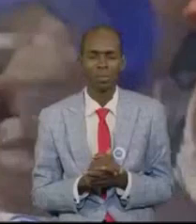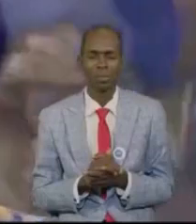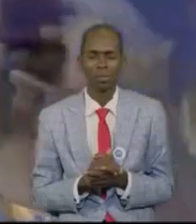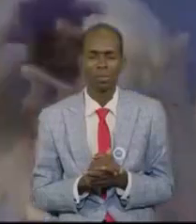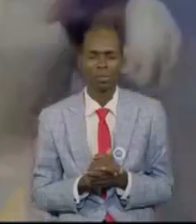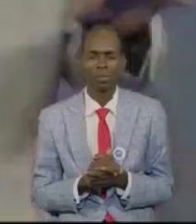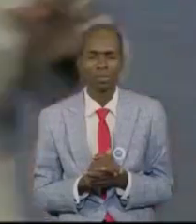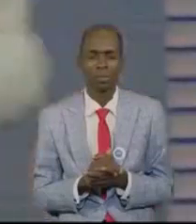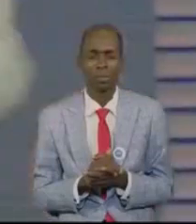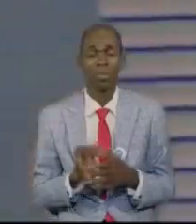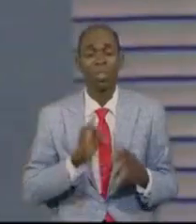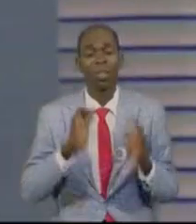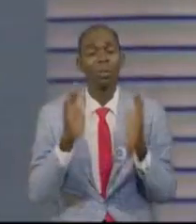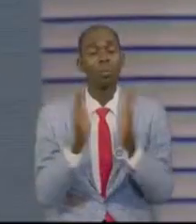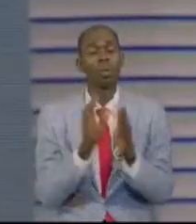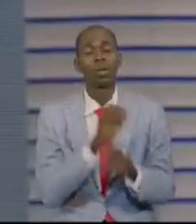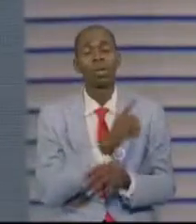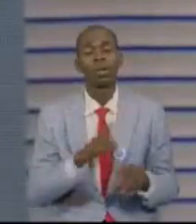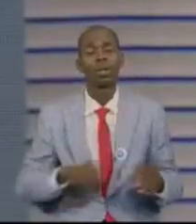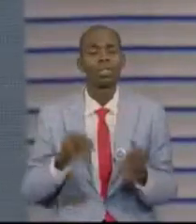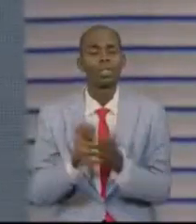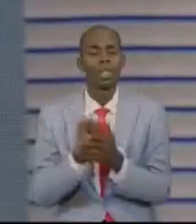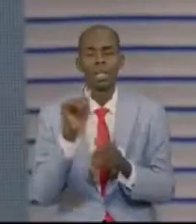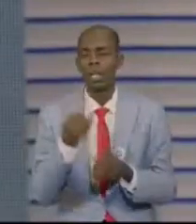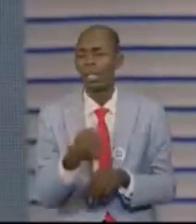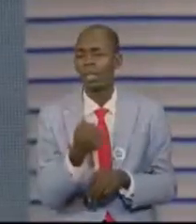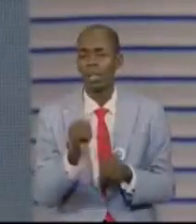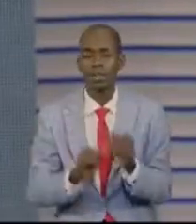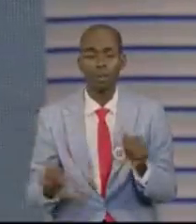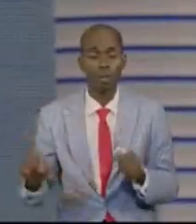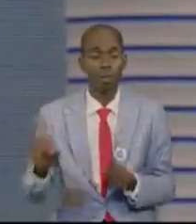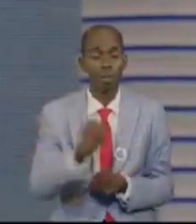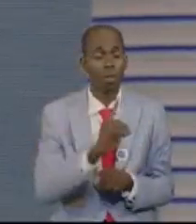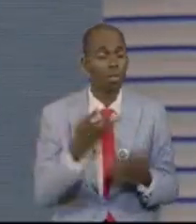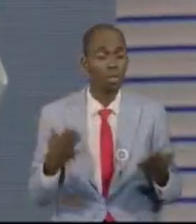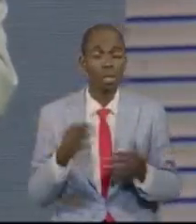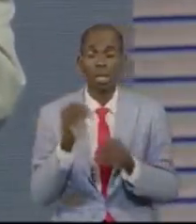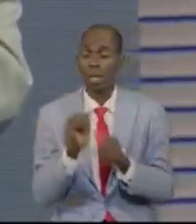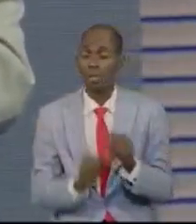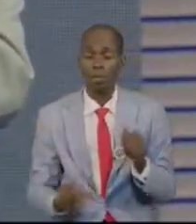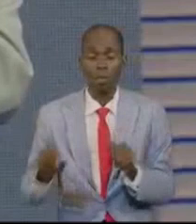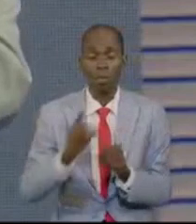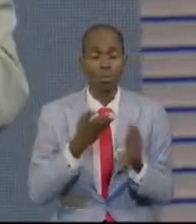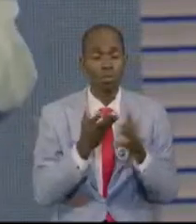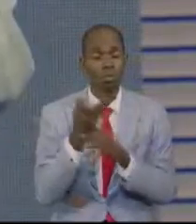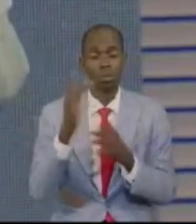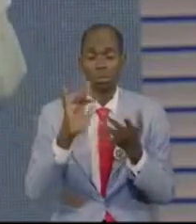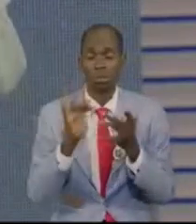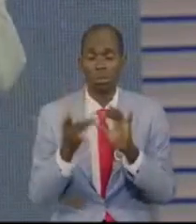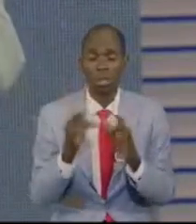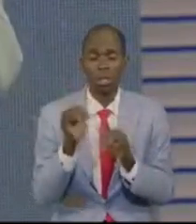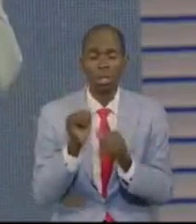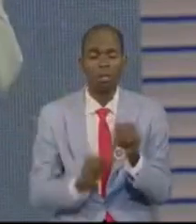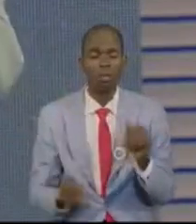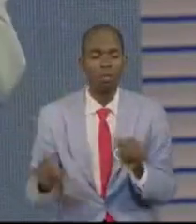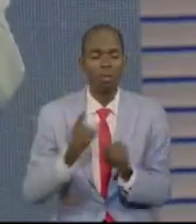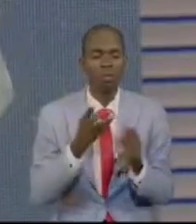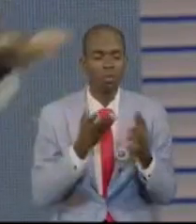I pray, Lord, that everyone here, everyone online, everyone on the